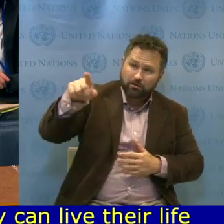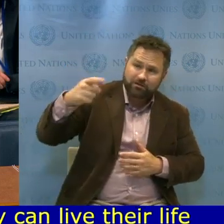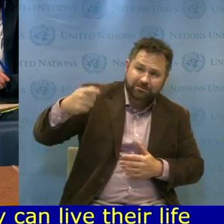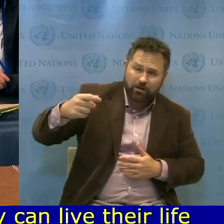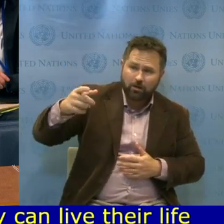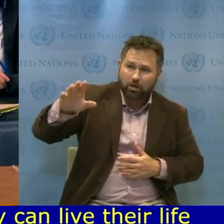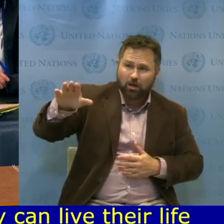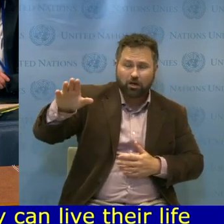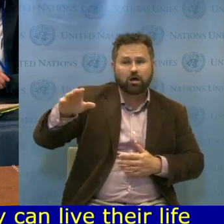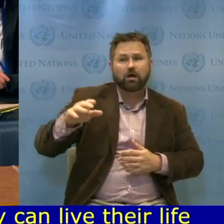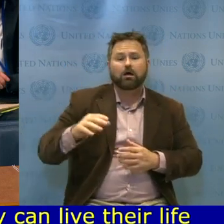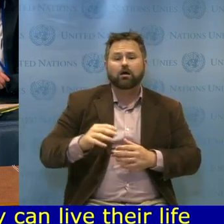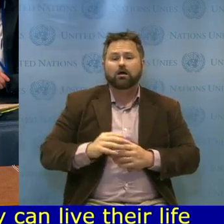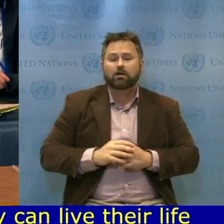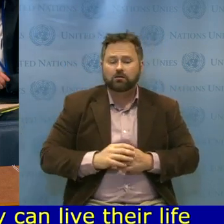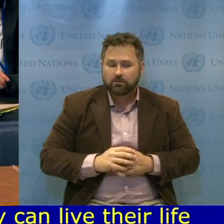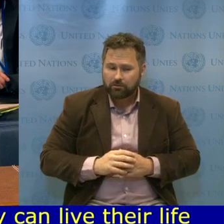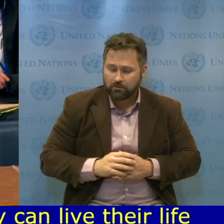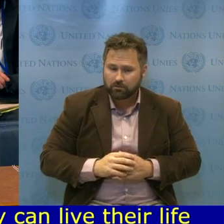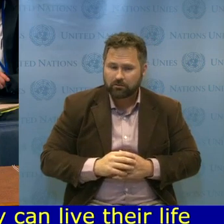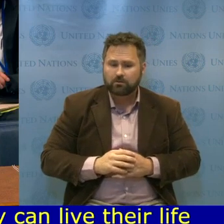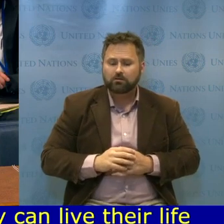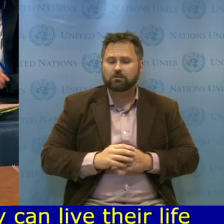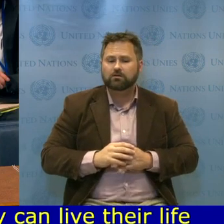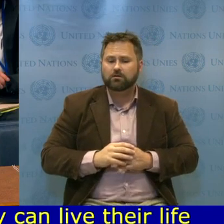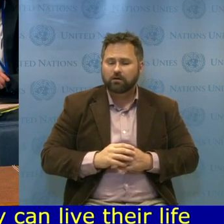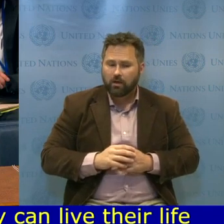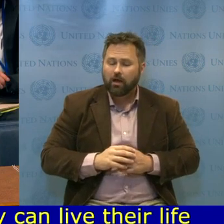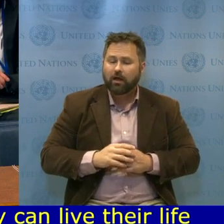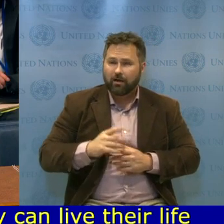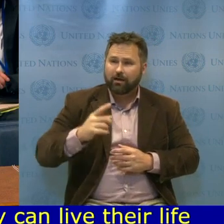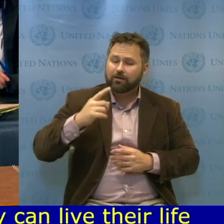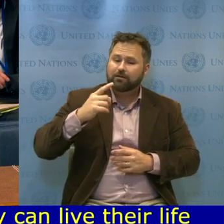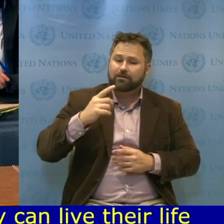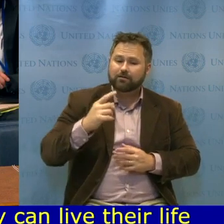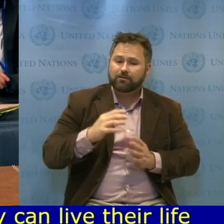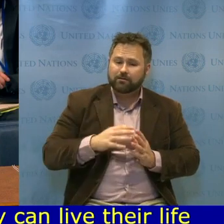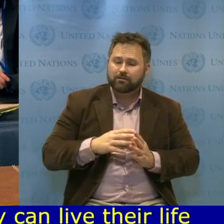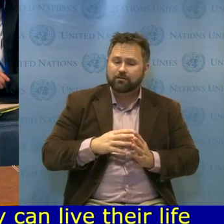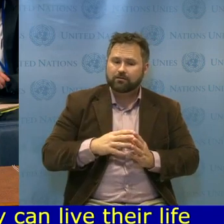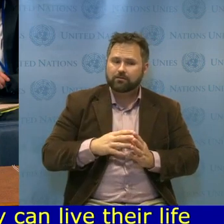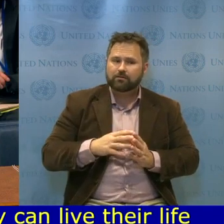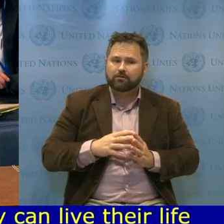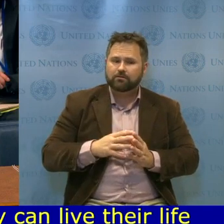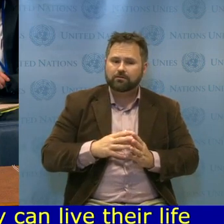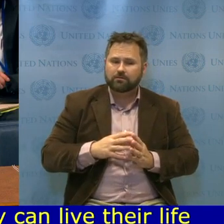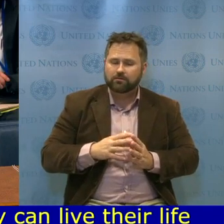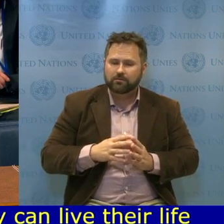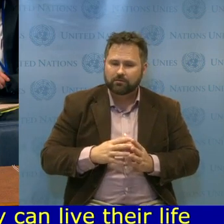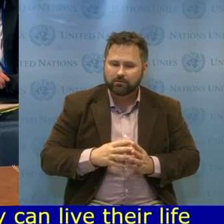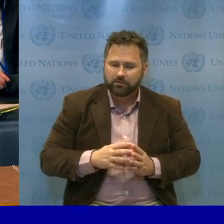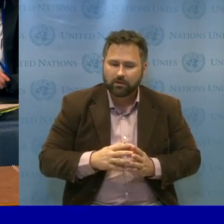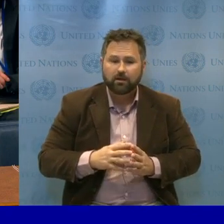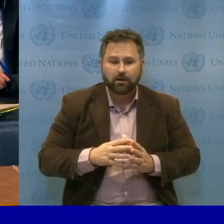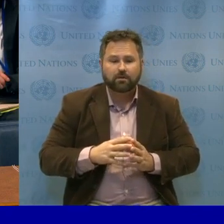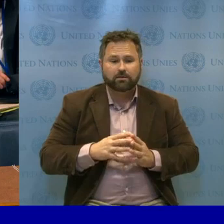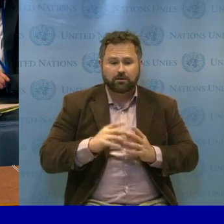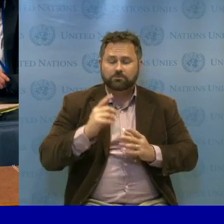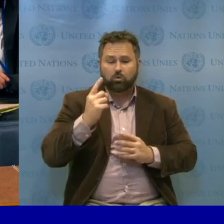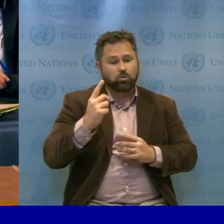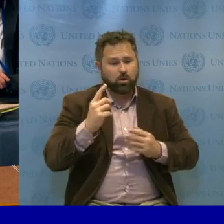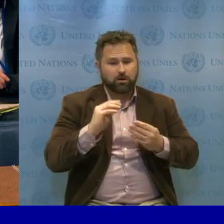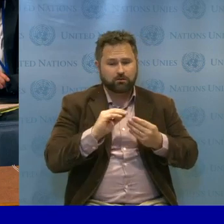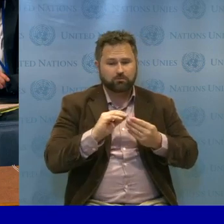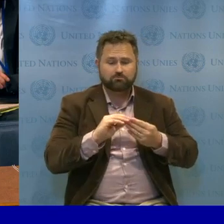unexploded ordnance, or UXO, is a major cause of disabilities in the Laopedia.